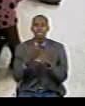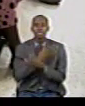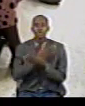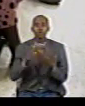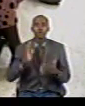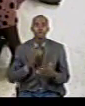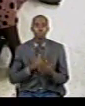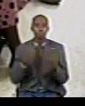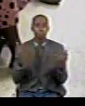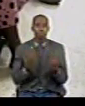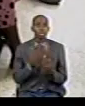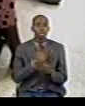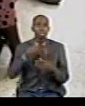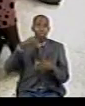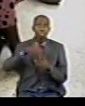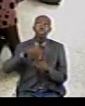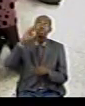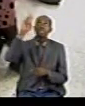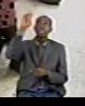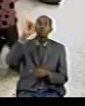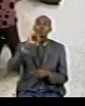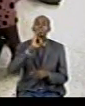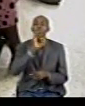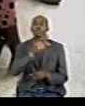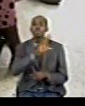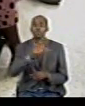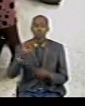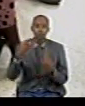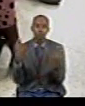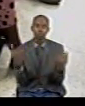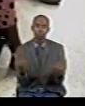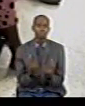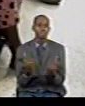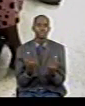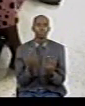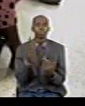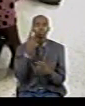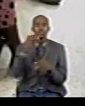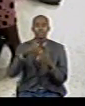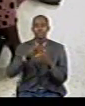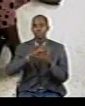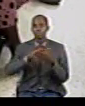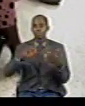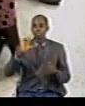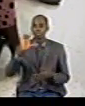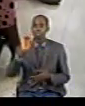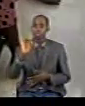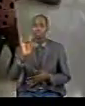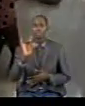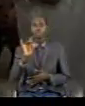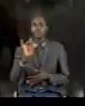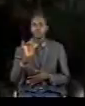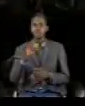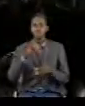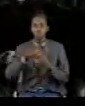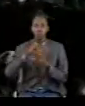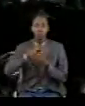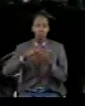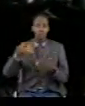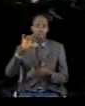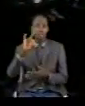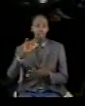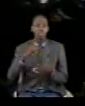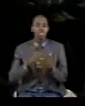in him is no sin. Look at verse 8 there. In verse 8, it